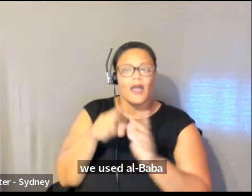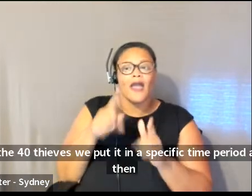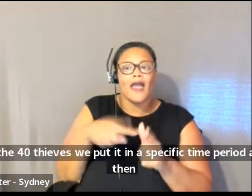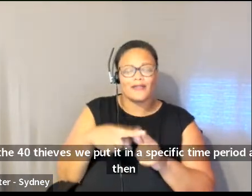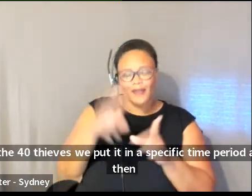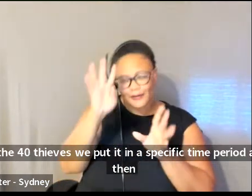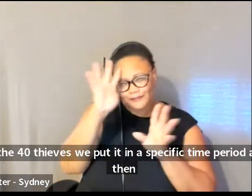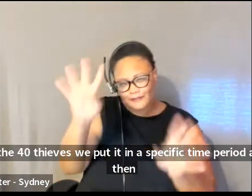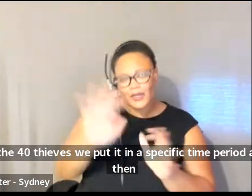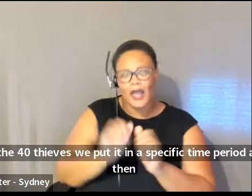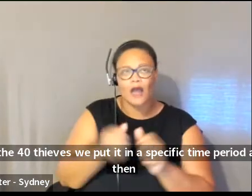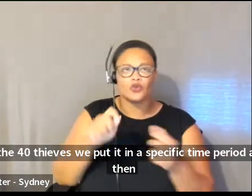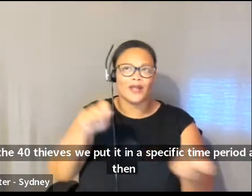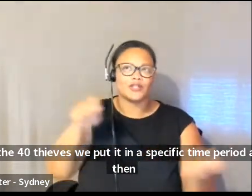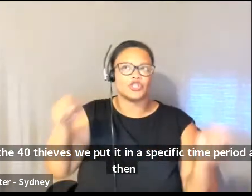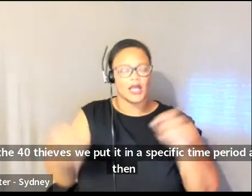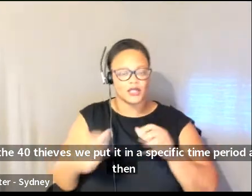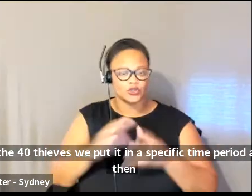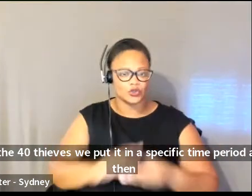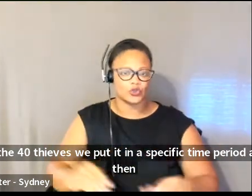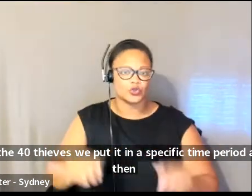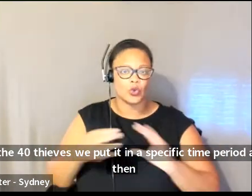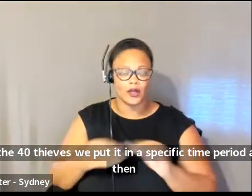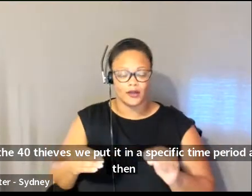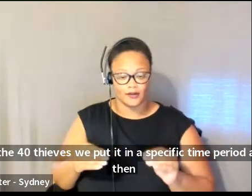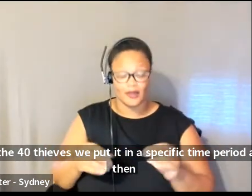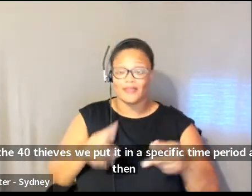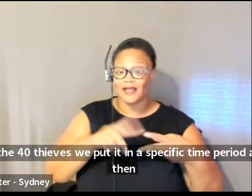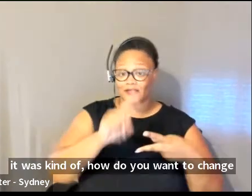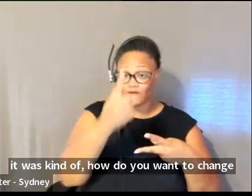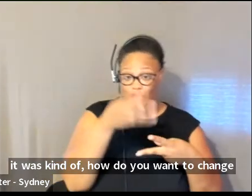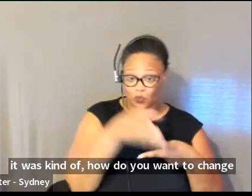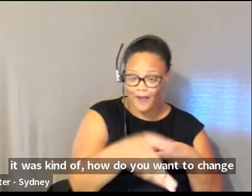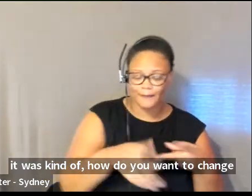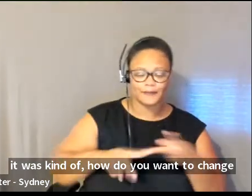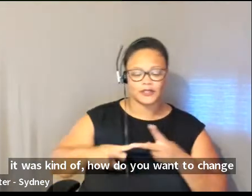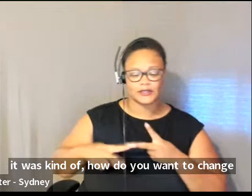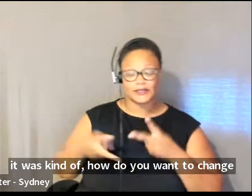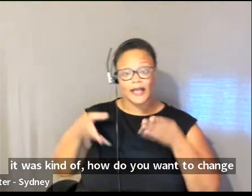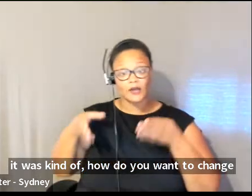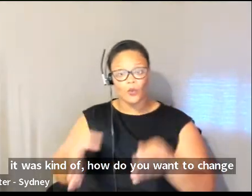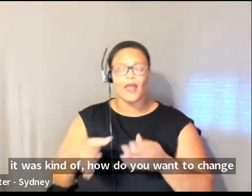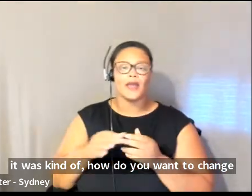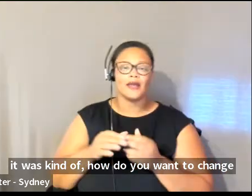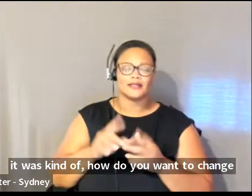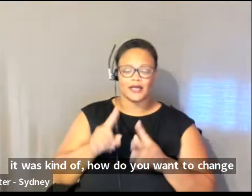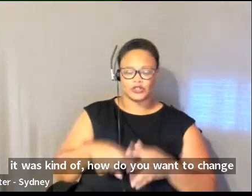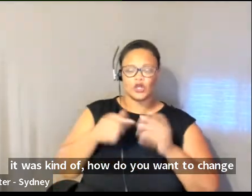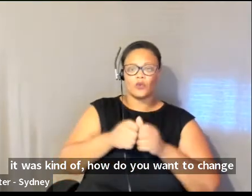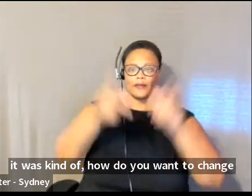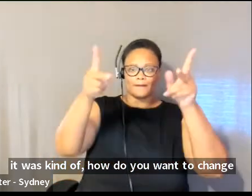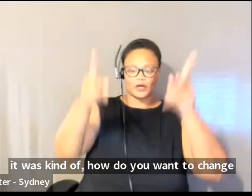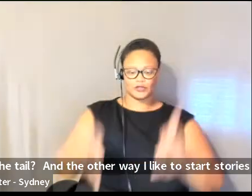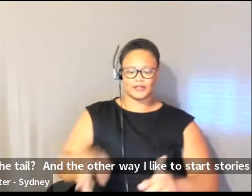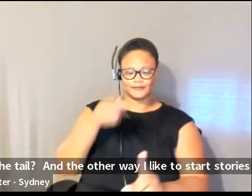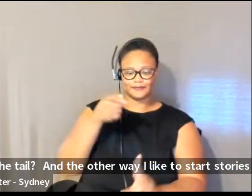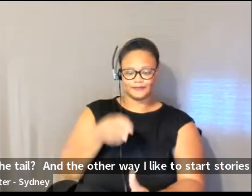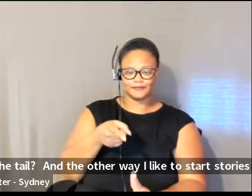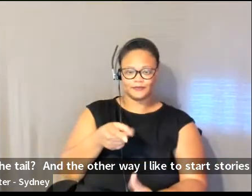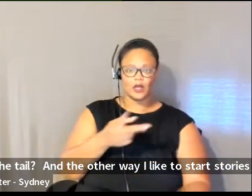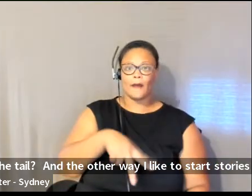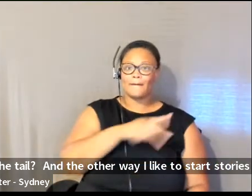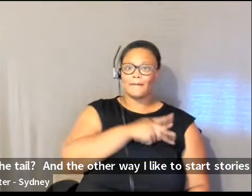other way I like to start stories is start with a character. Is it a personality or someone that you